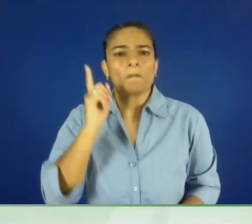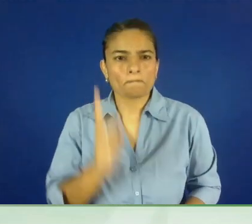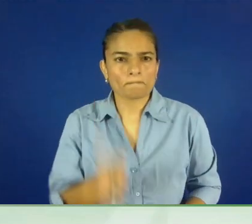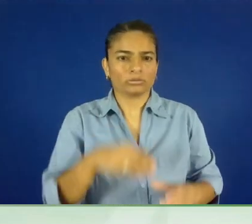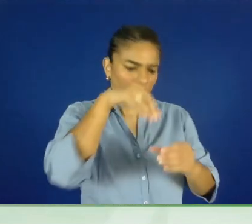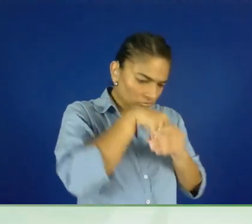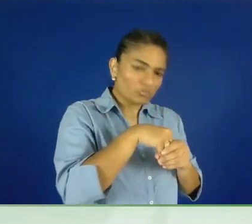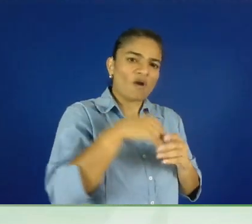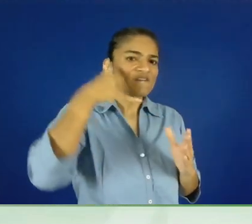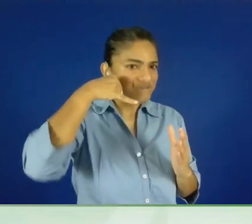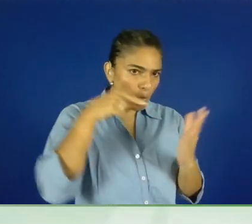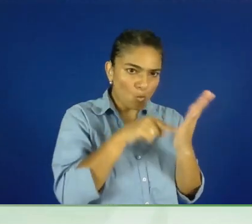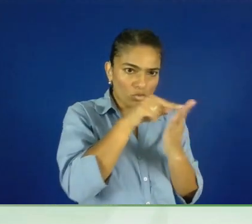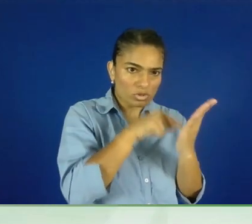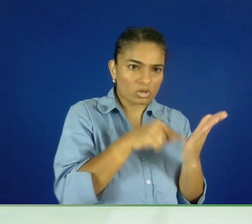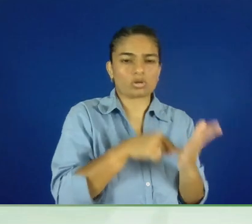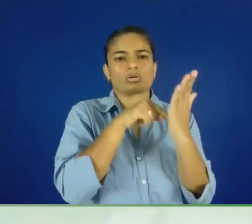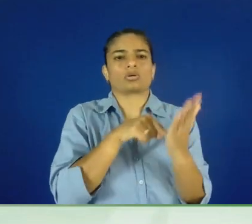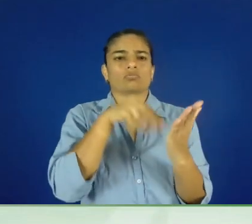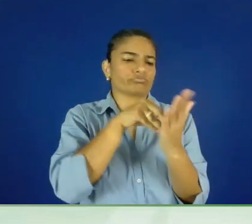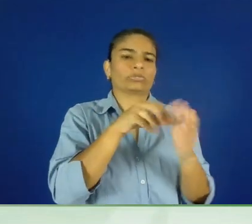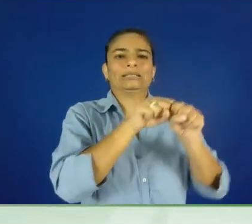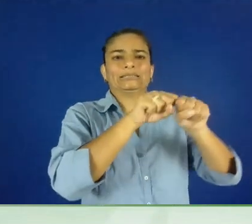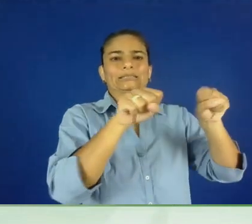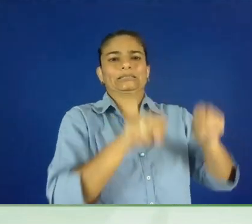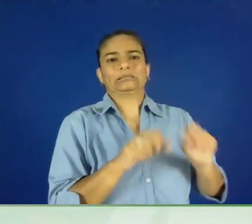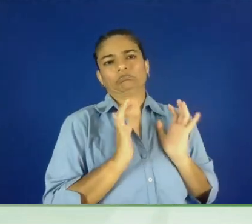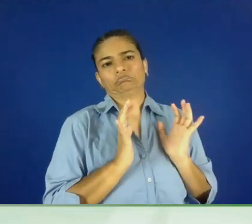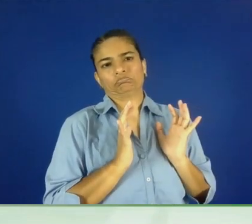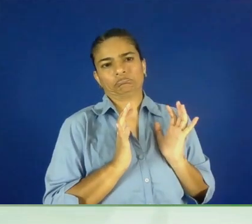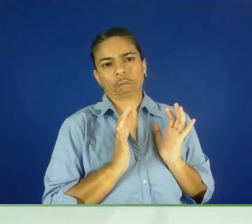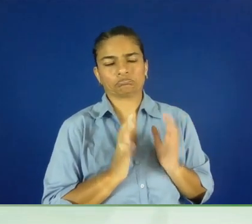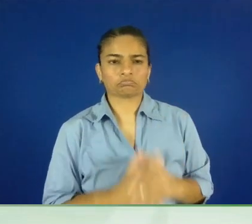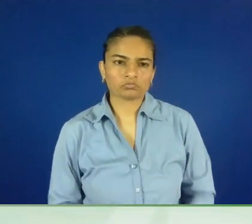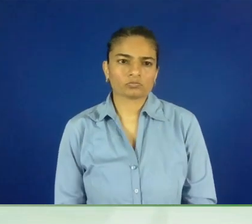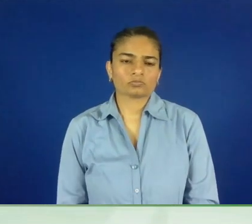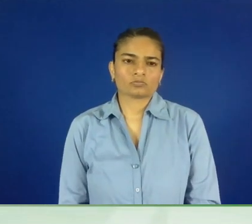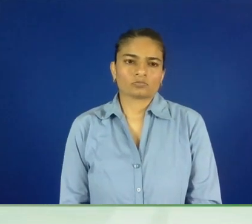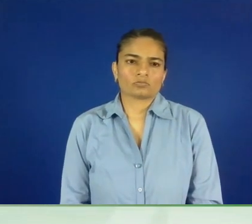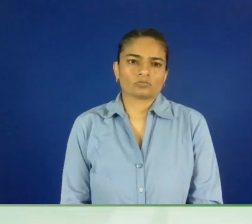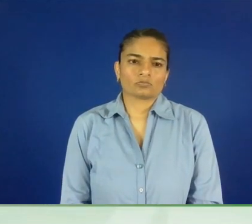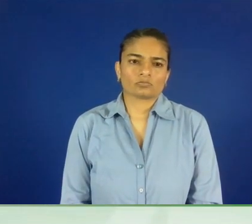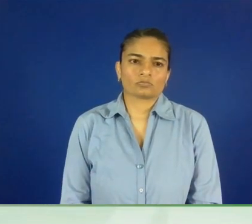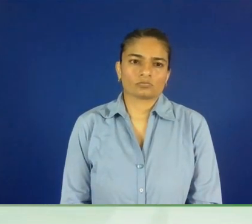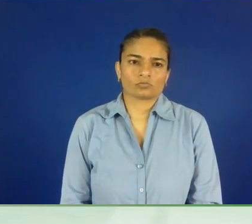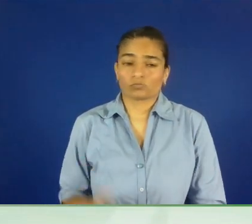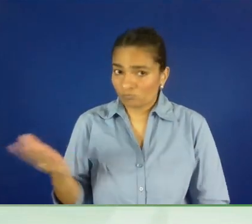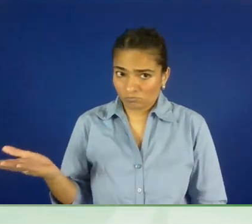system. So that's so. Susan, other examples? Remind me of what?